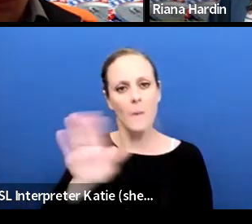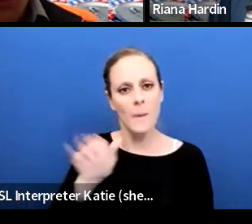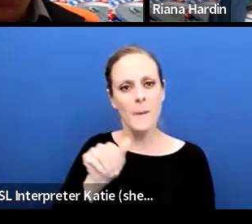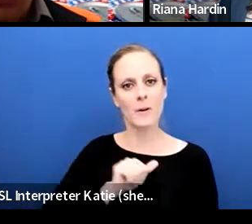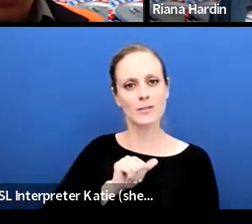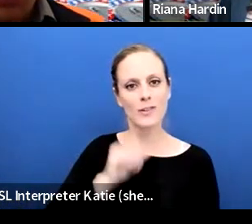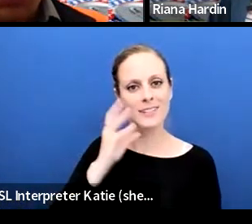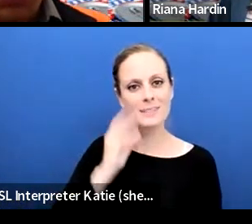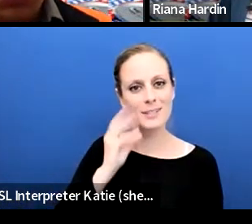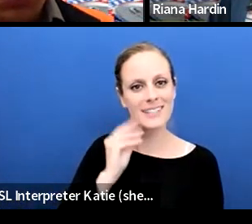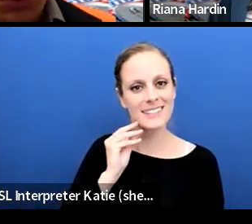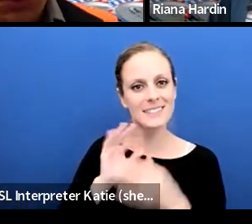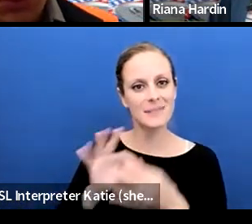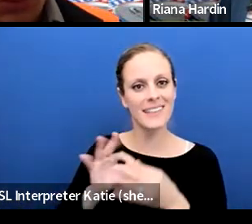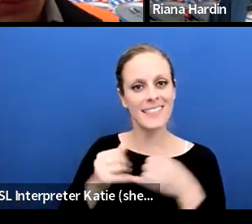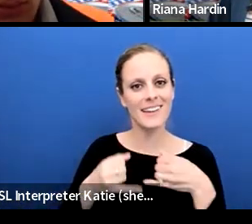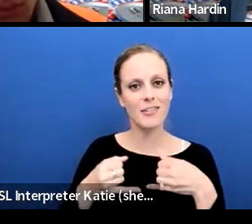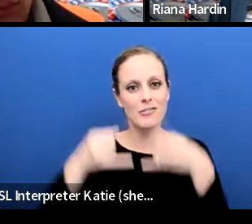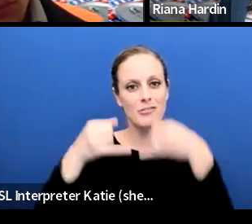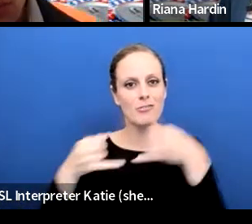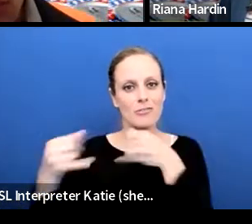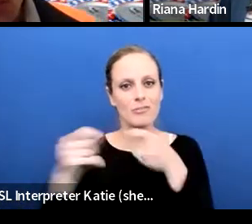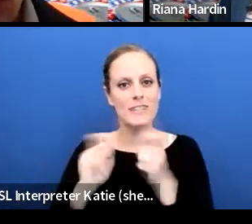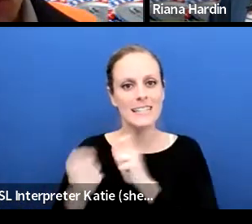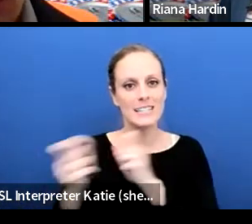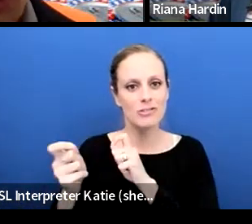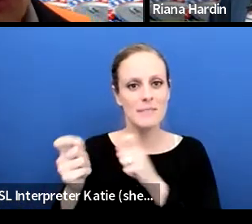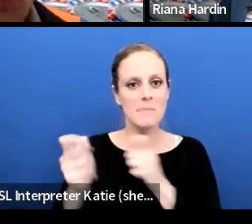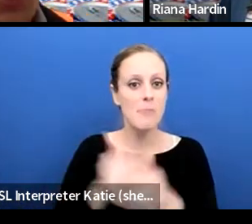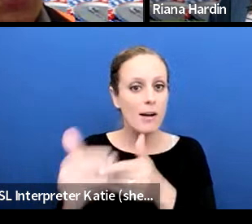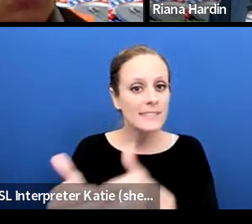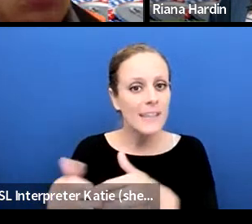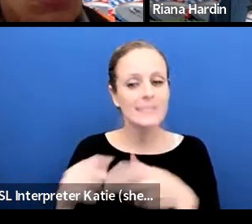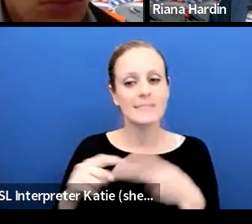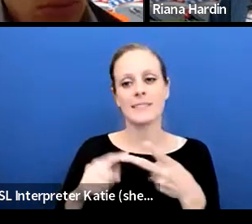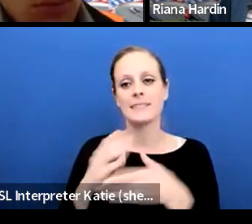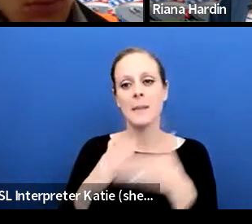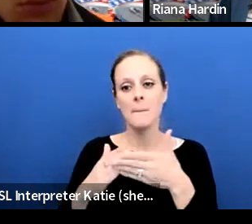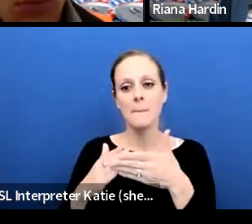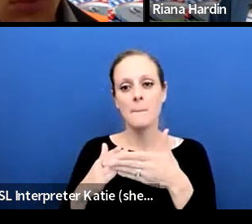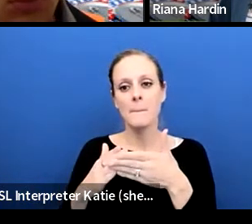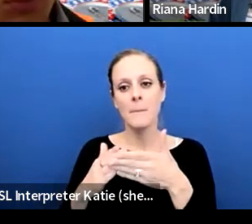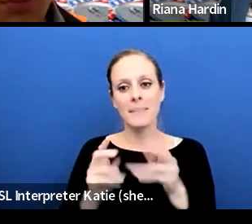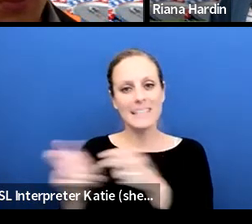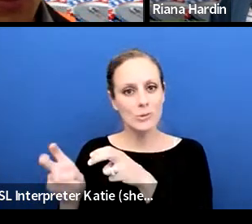in the redistricting process, and also some of the issues that tend to come up